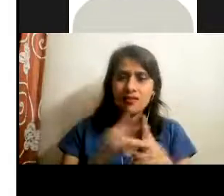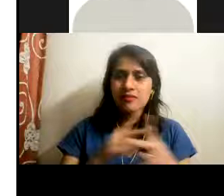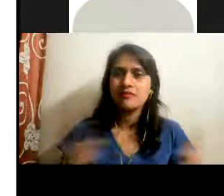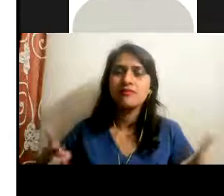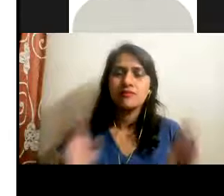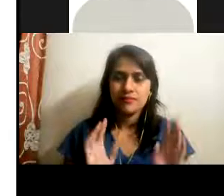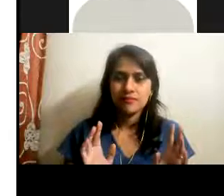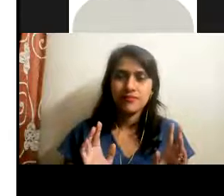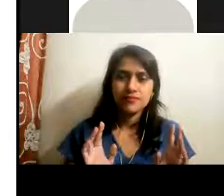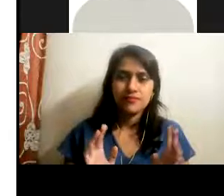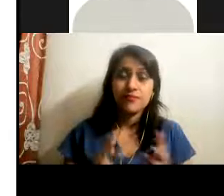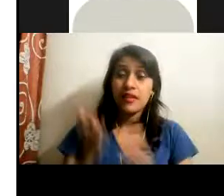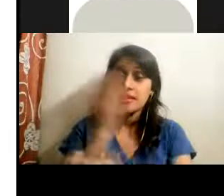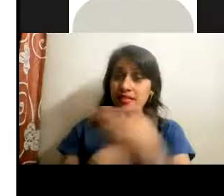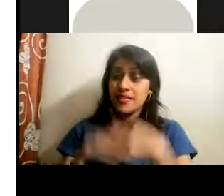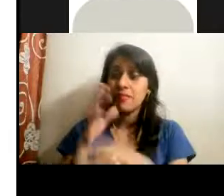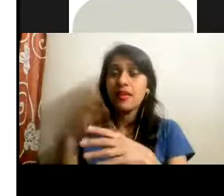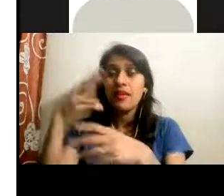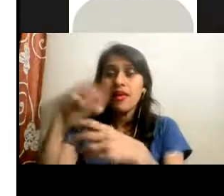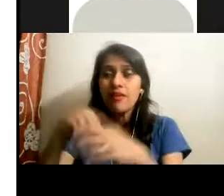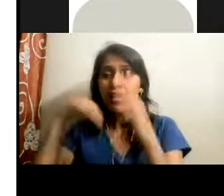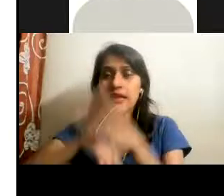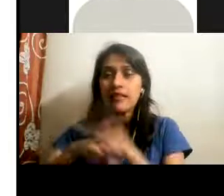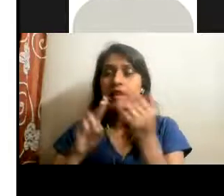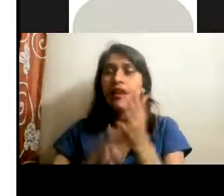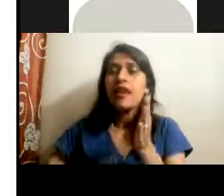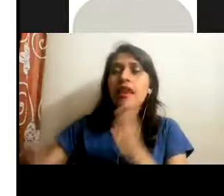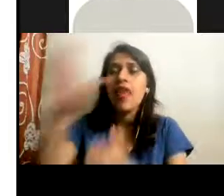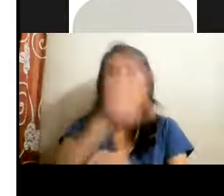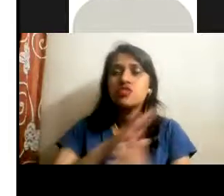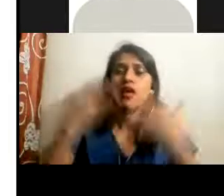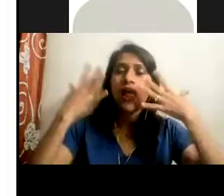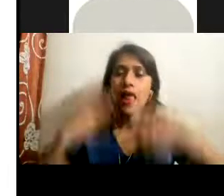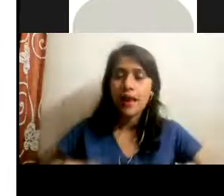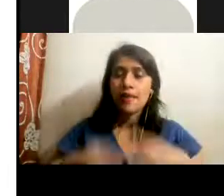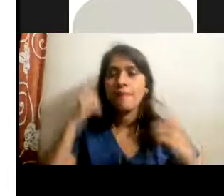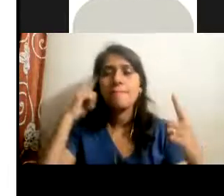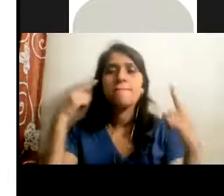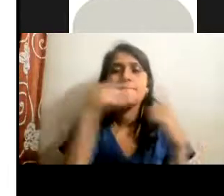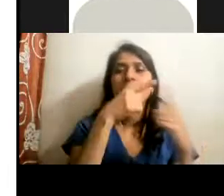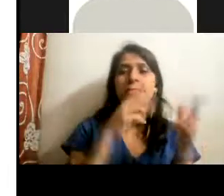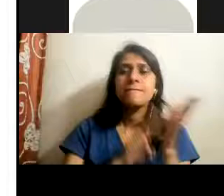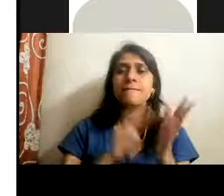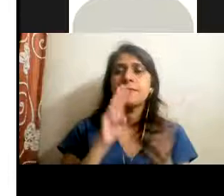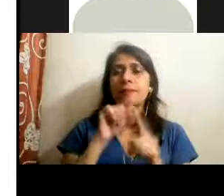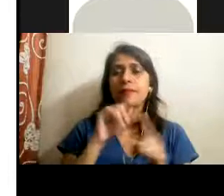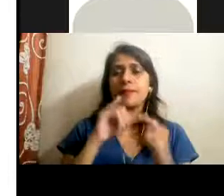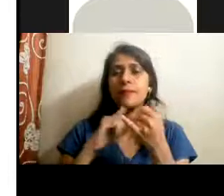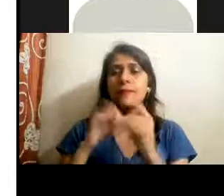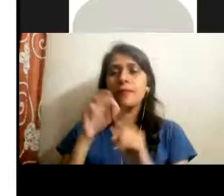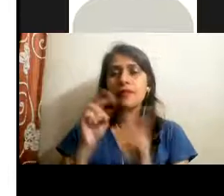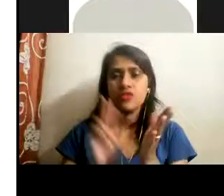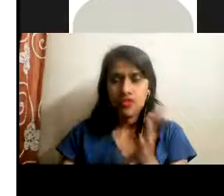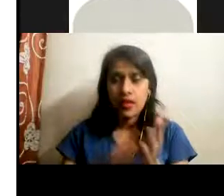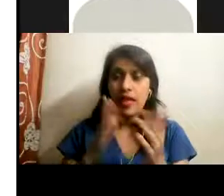disabilities covered under the national health mission, covered under any national health program or any state health program.